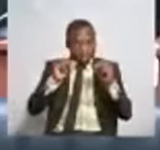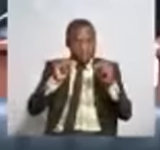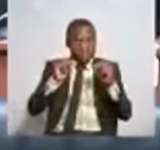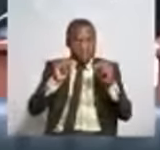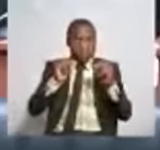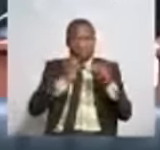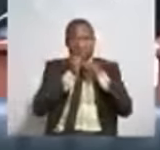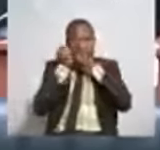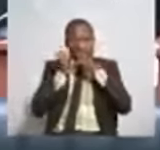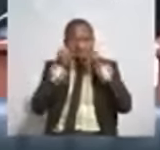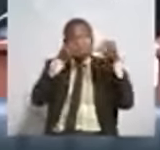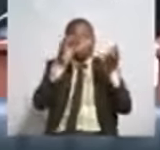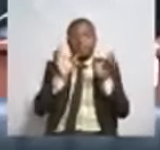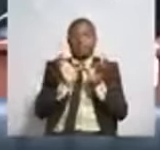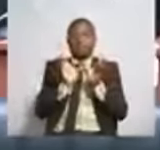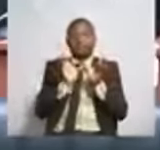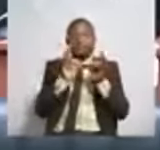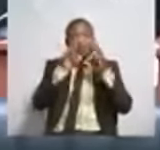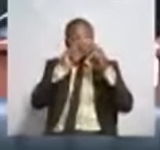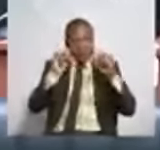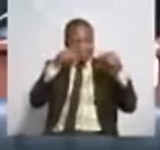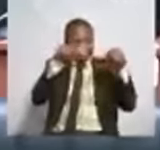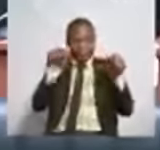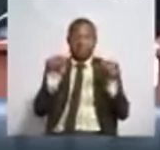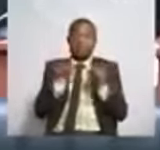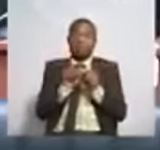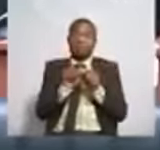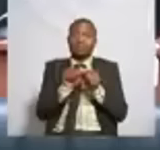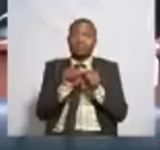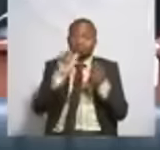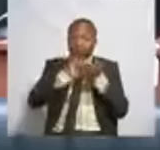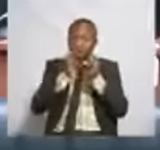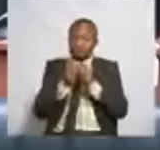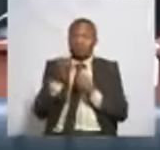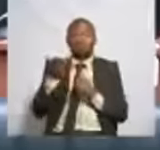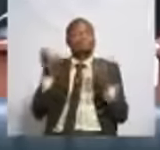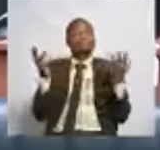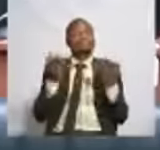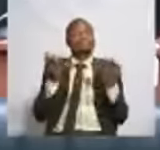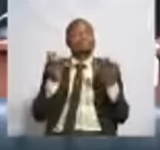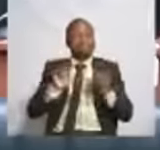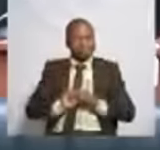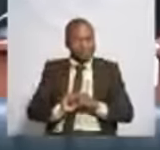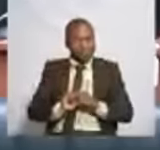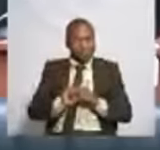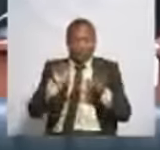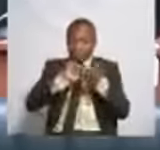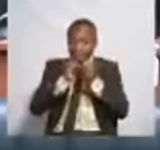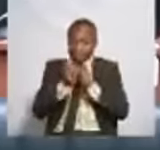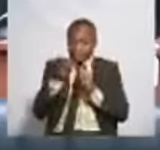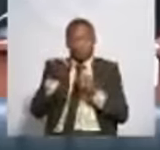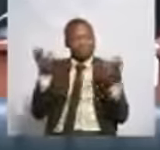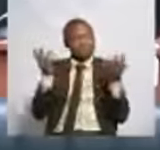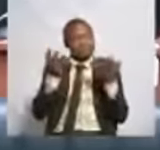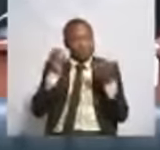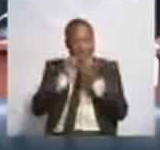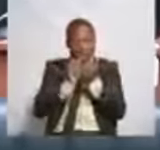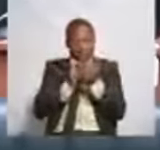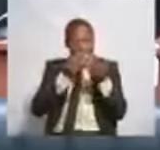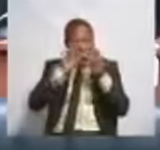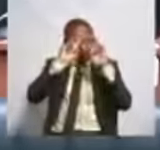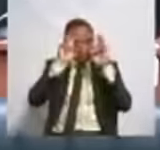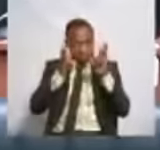part of Mazabuka constituency is a rural area. There's no crisis there. There's no crisis about this